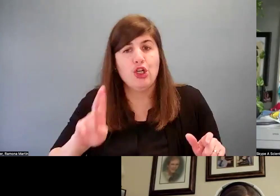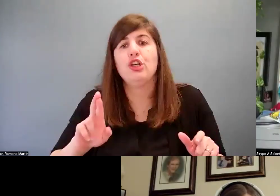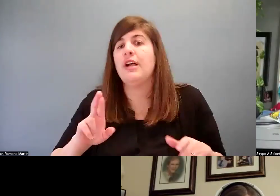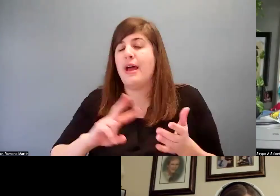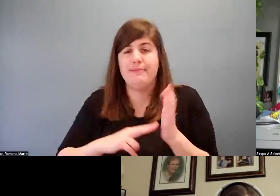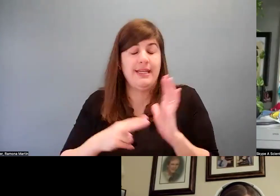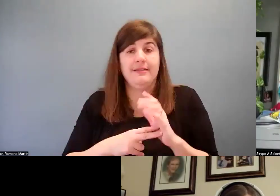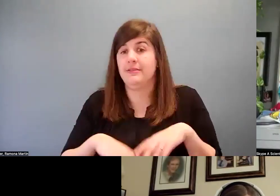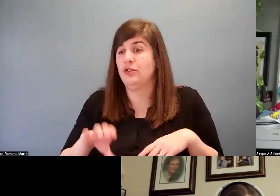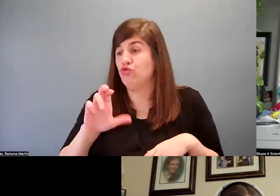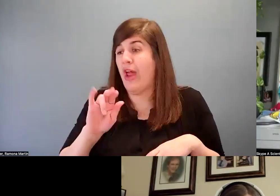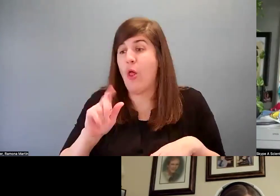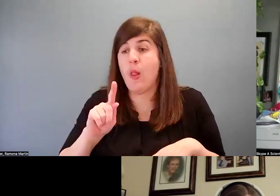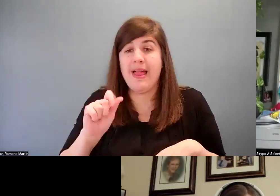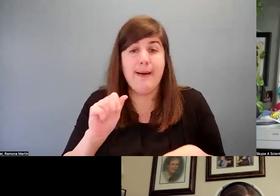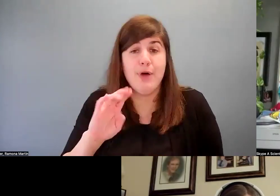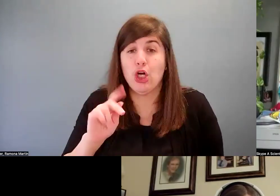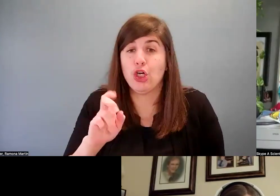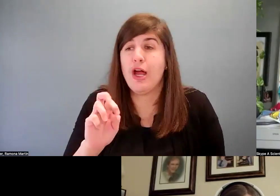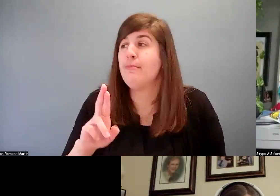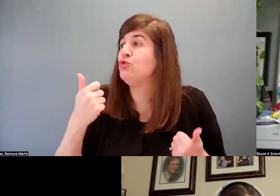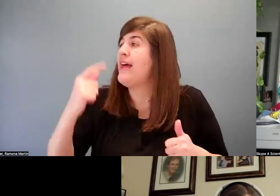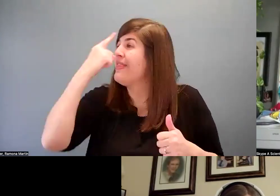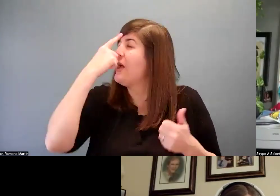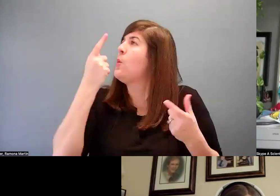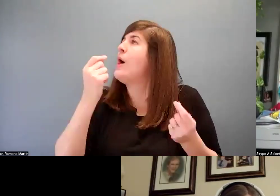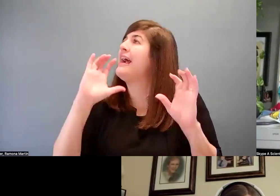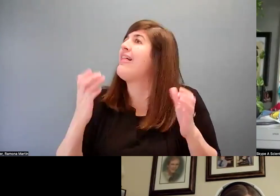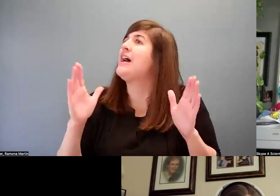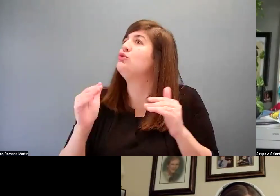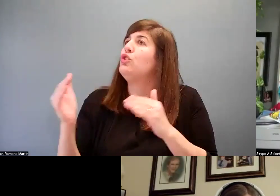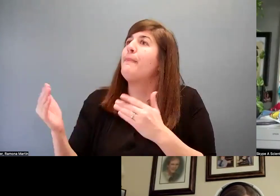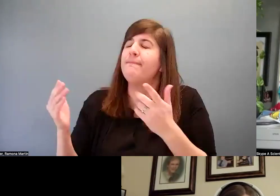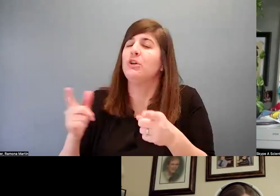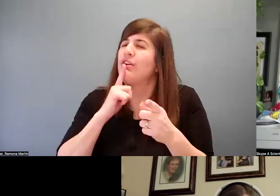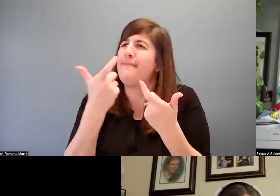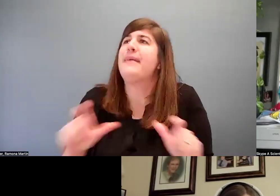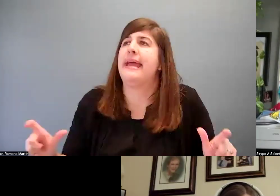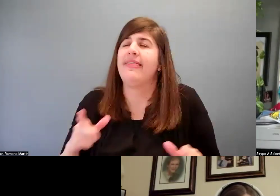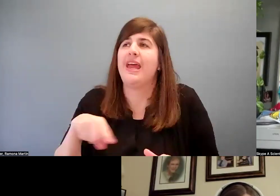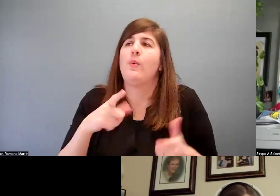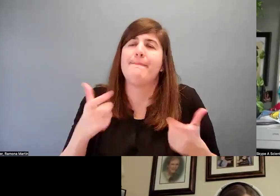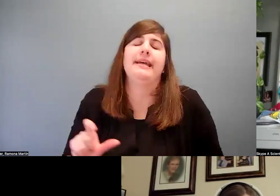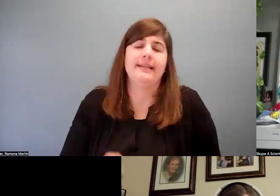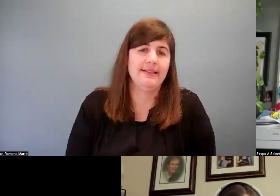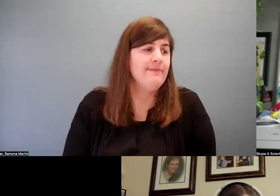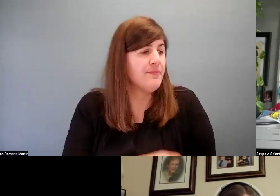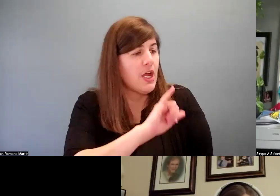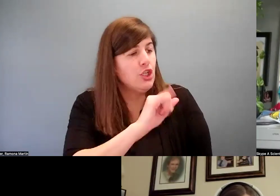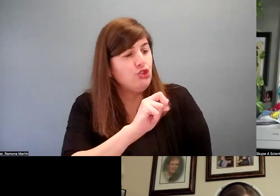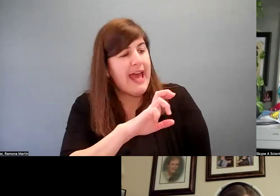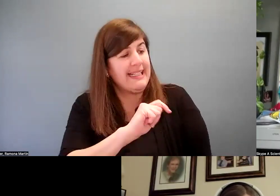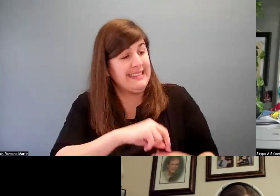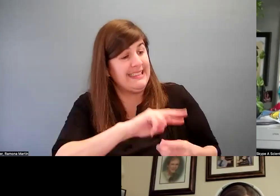marker. Mhm. It was, I'm trying to think of like classroom items that are as big as they were, really big. All right. We got a question from Janet in second